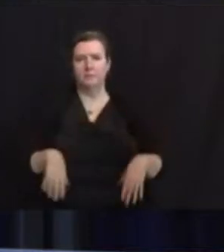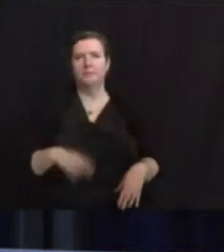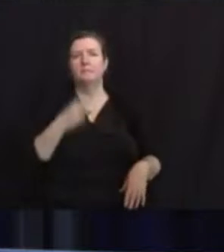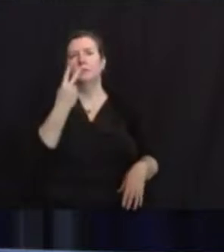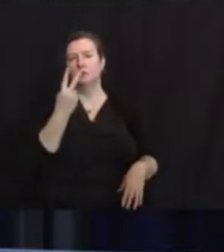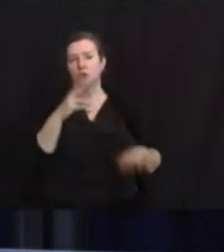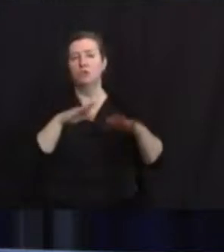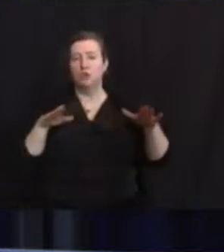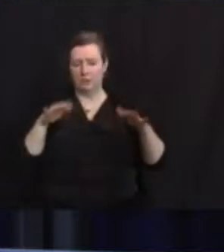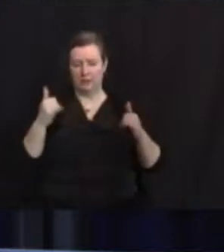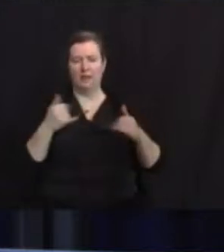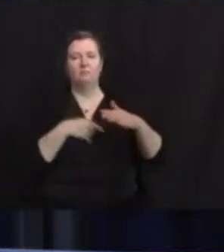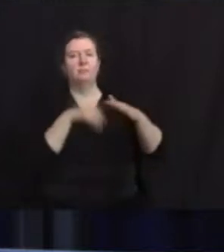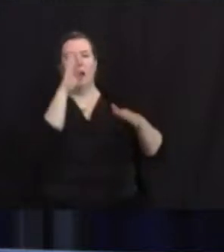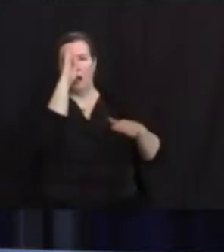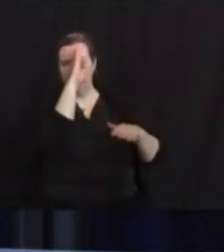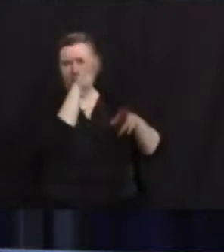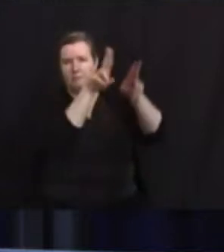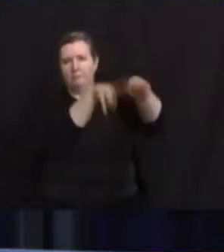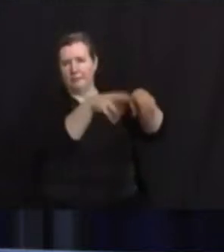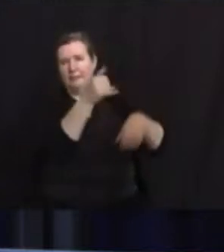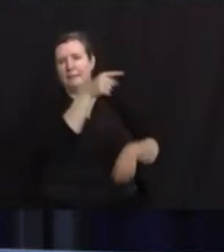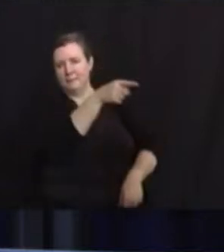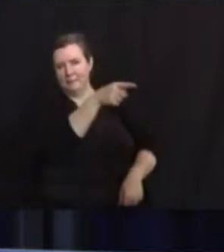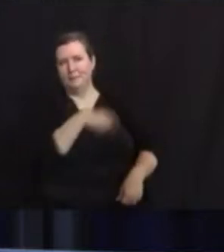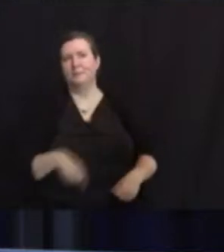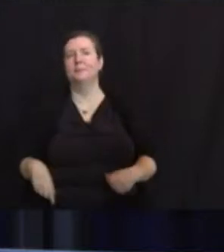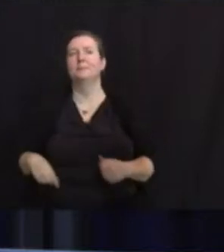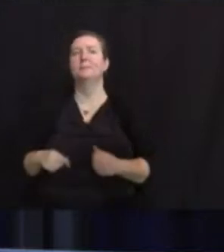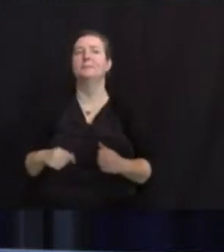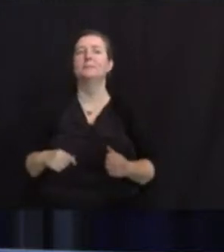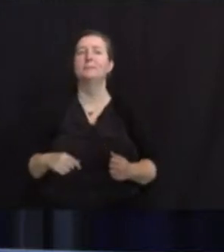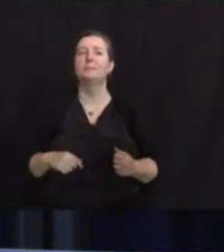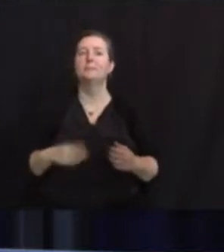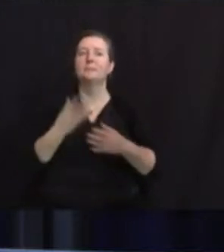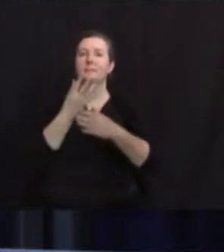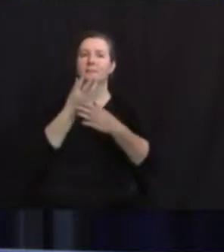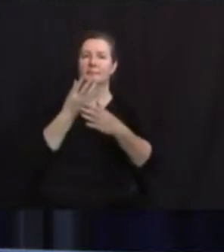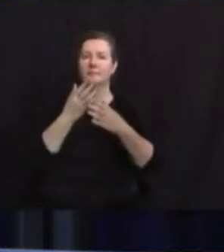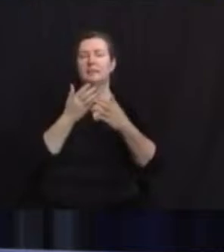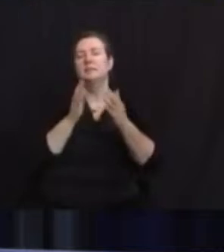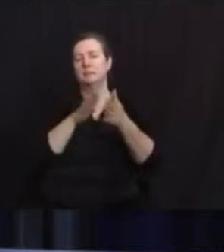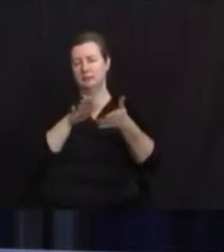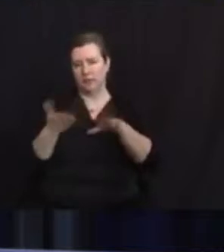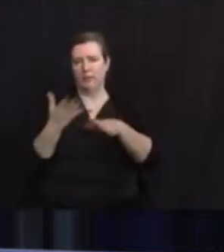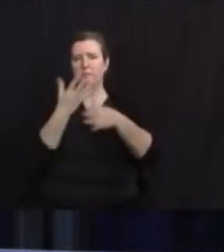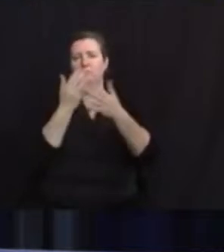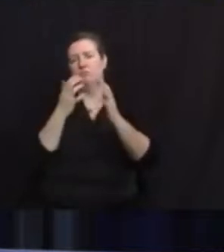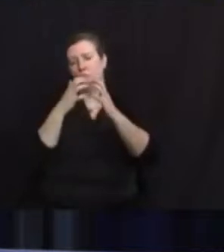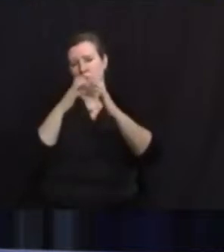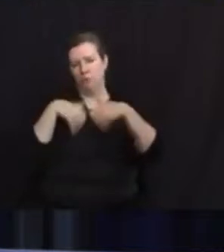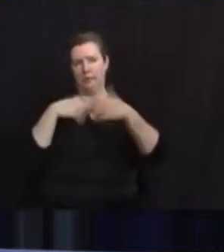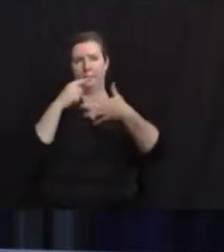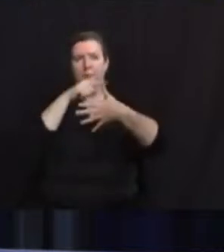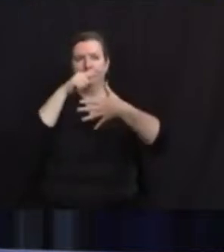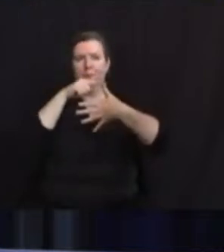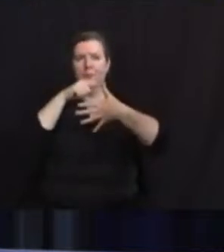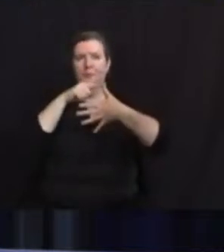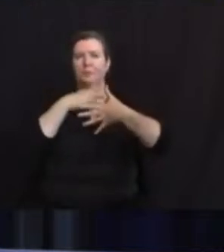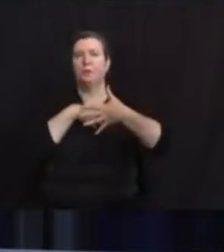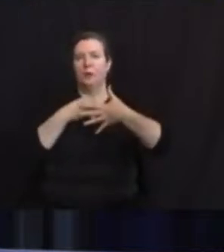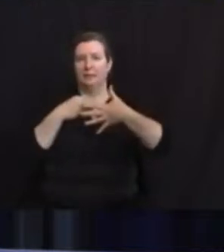governor reviewed the new cases and deaths reported. In terms of deaths, the breakdown by race and ethnicity is as